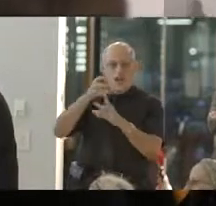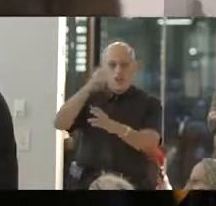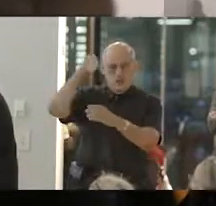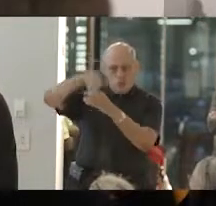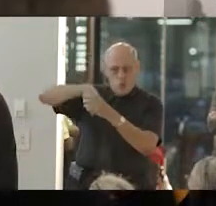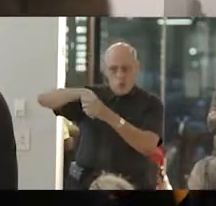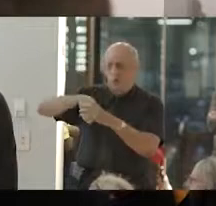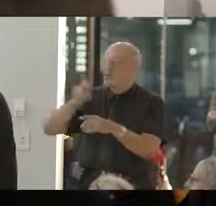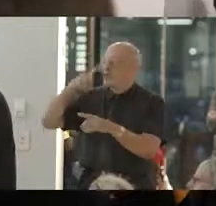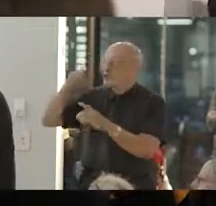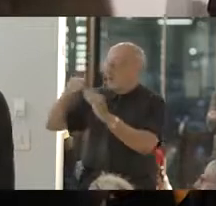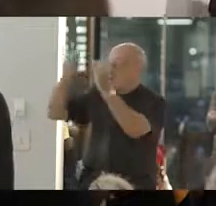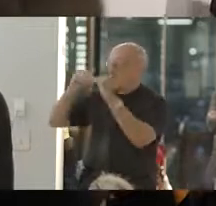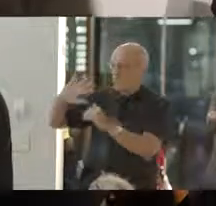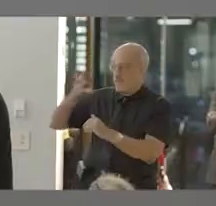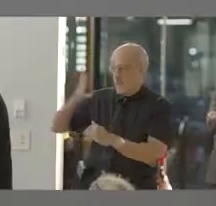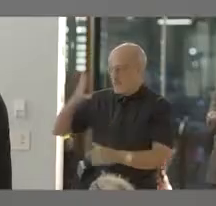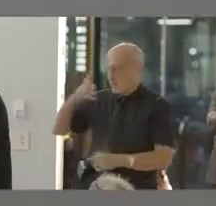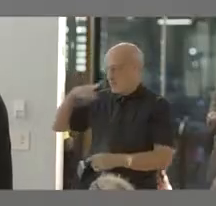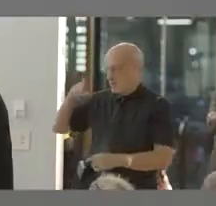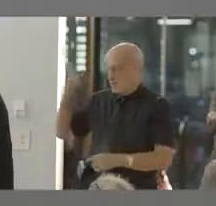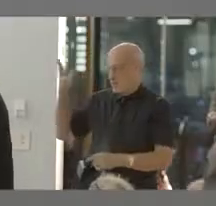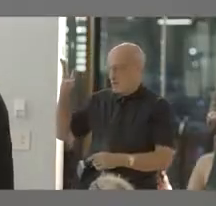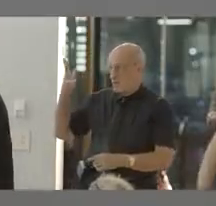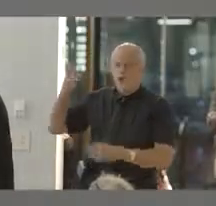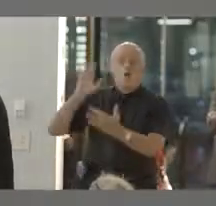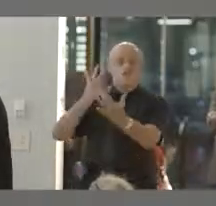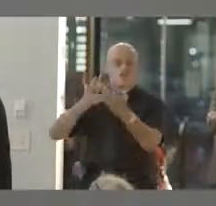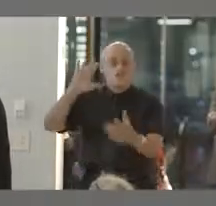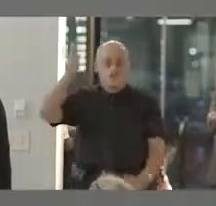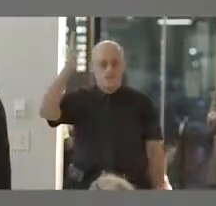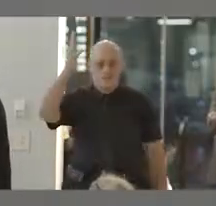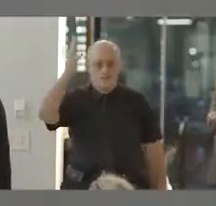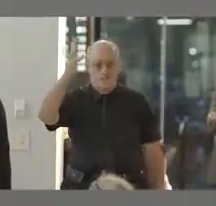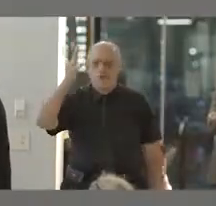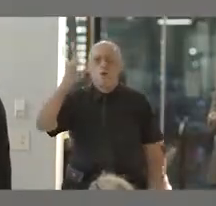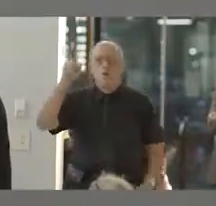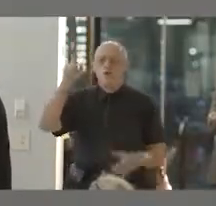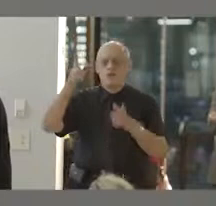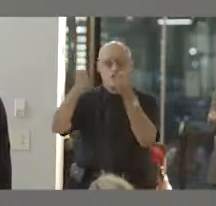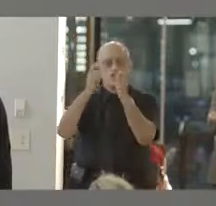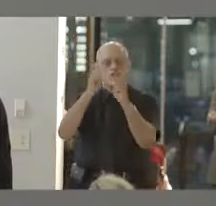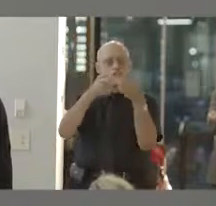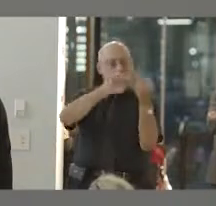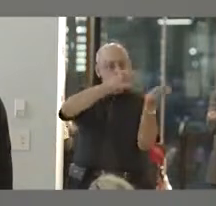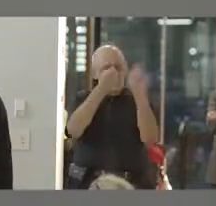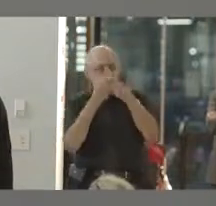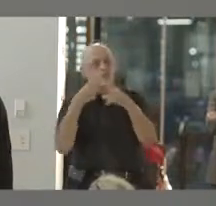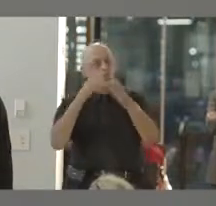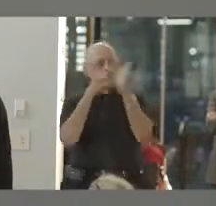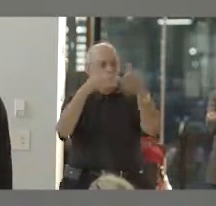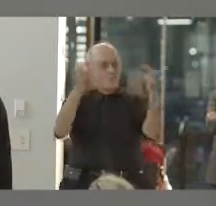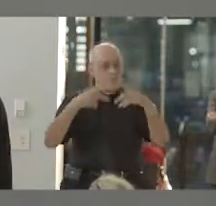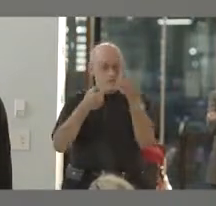Can we go to Reach 5, please? On Reach 5, what are the adjustments and changes to the public